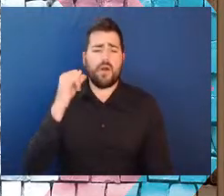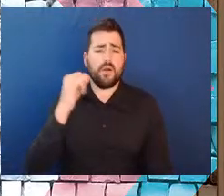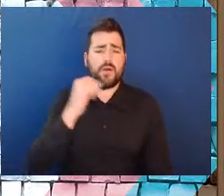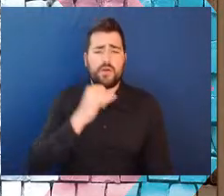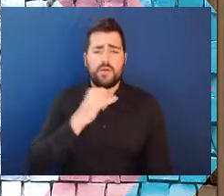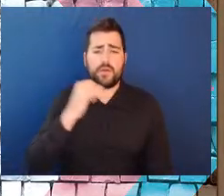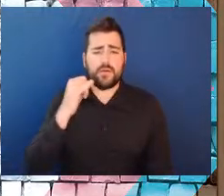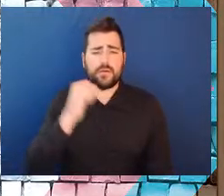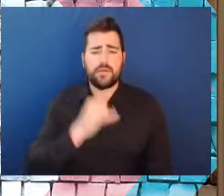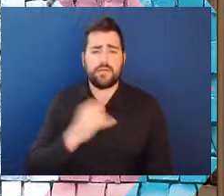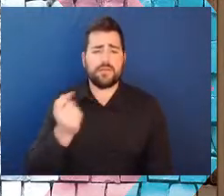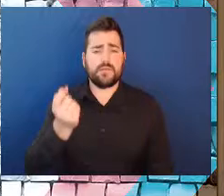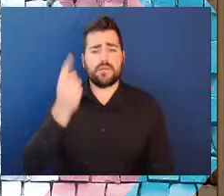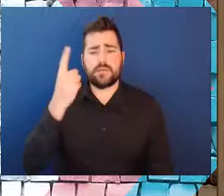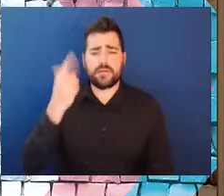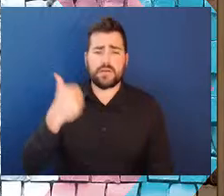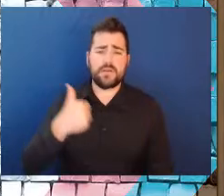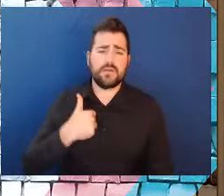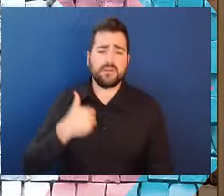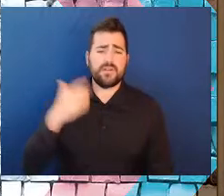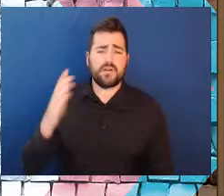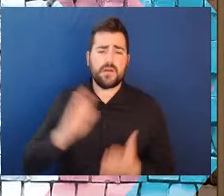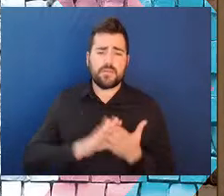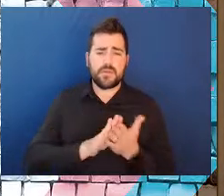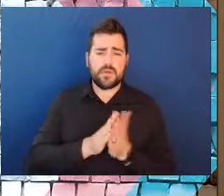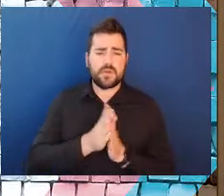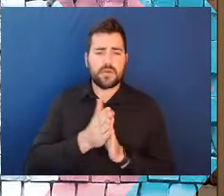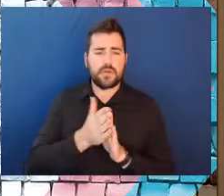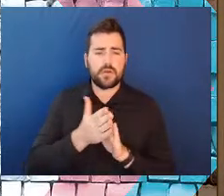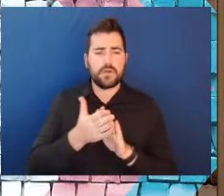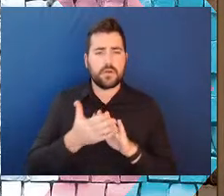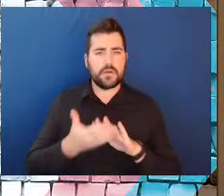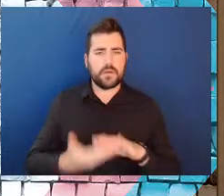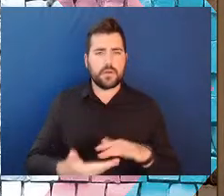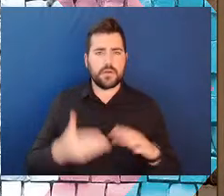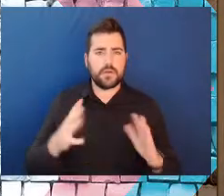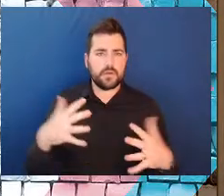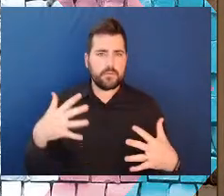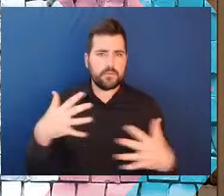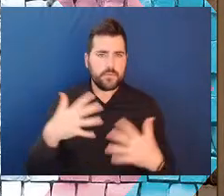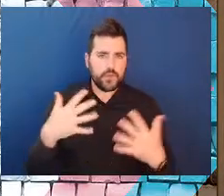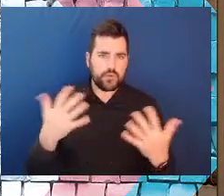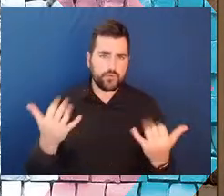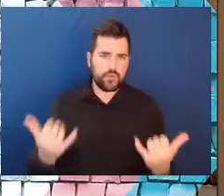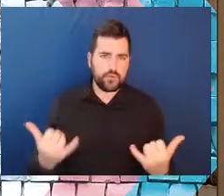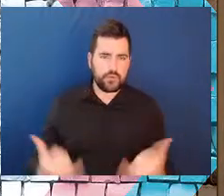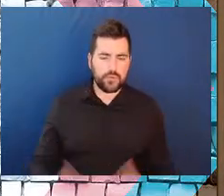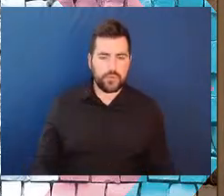Thank you.